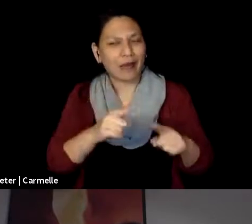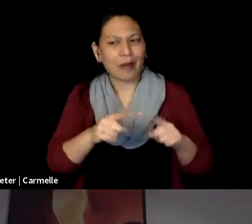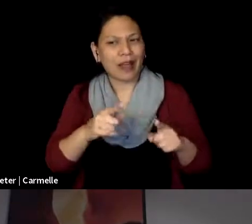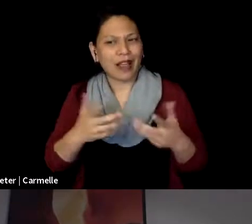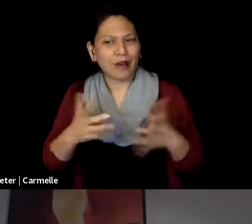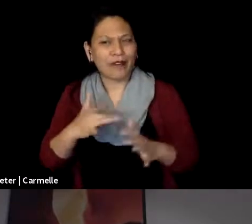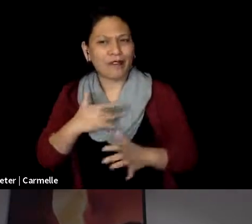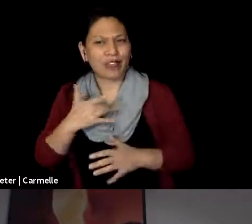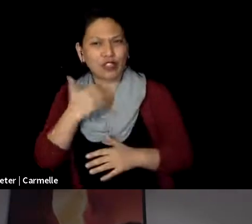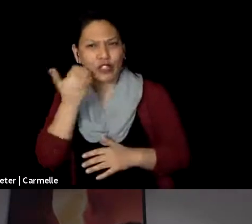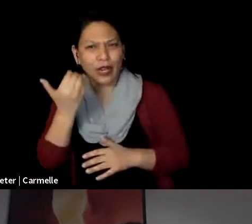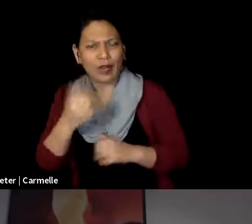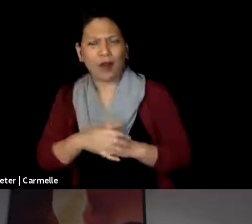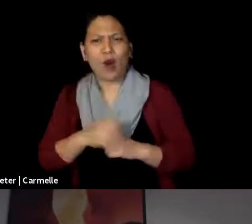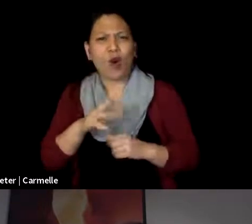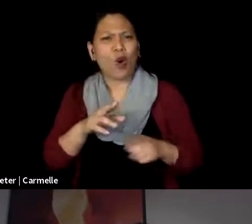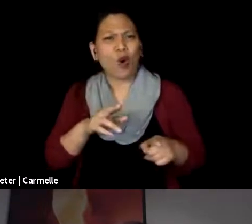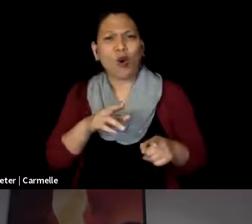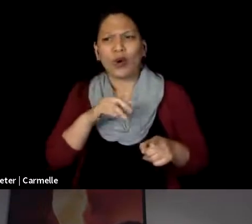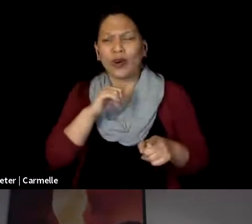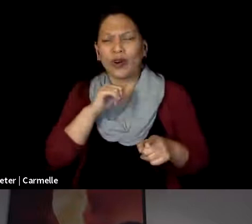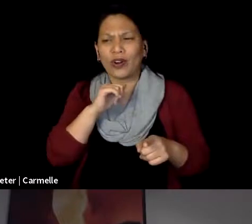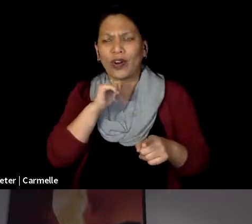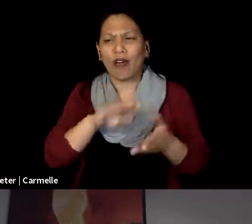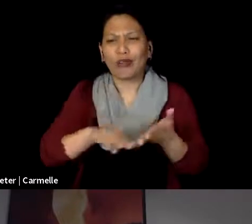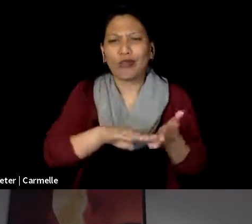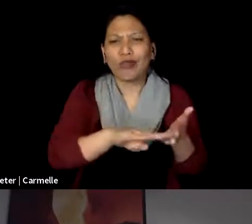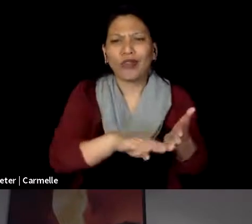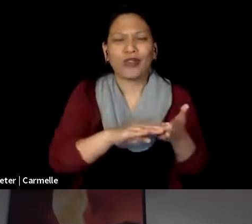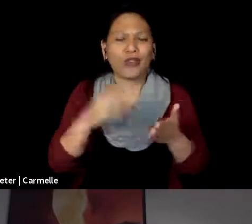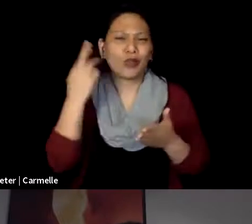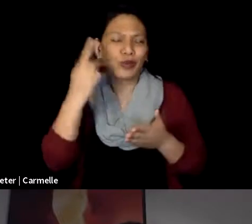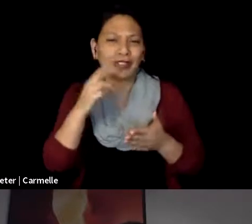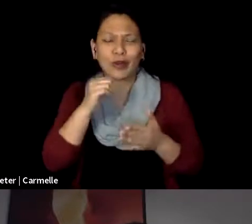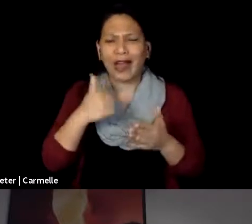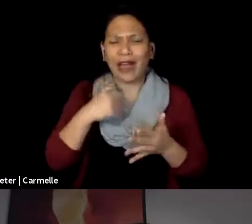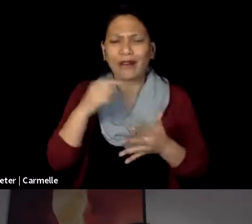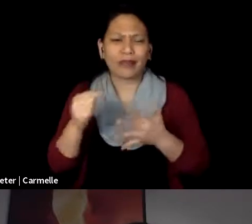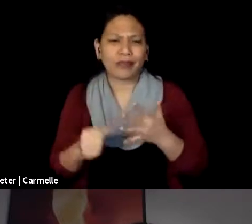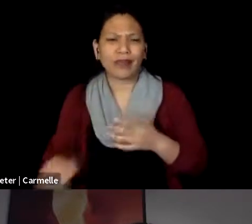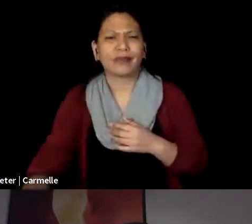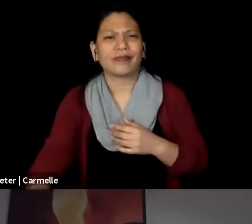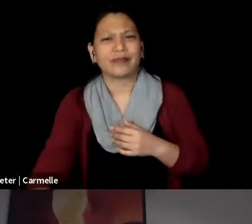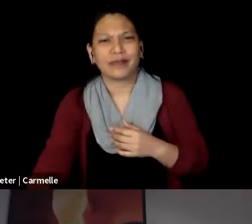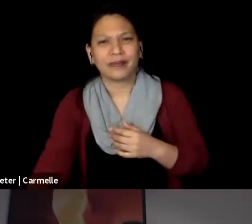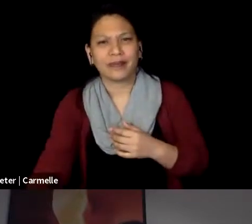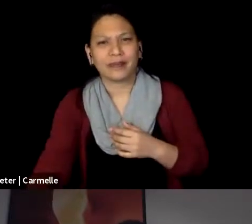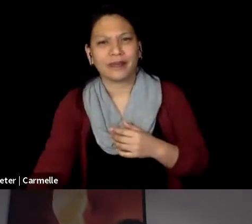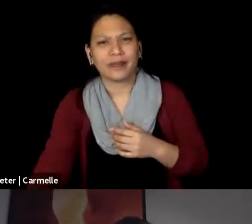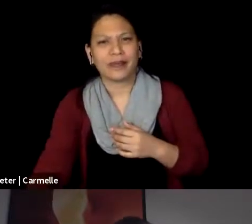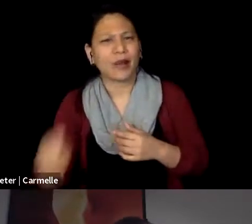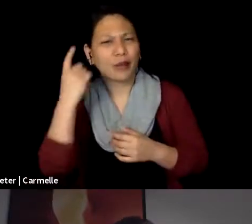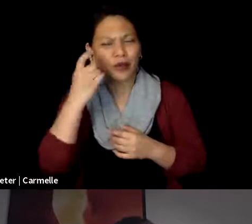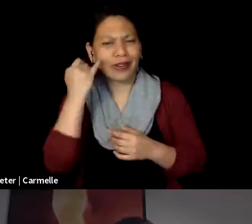isn't rooted in excuses. And I'm wondering if that connects with any of you within your own